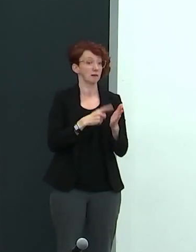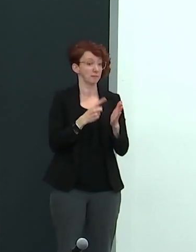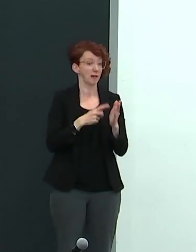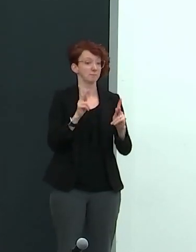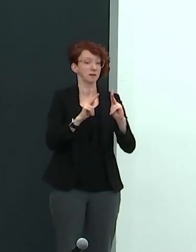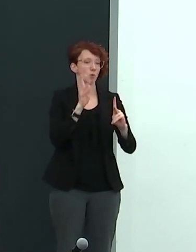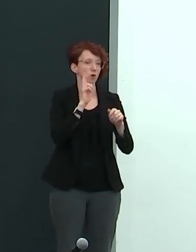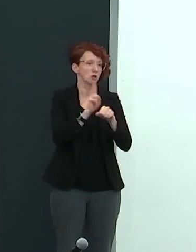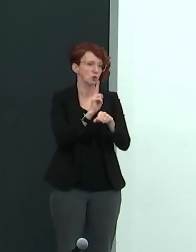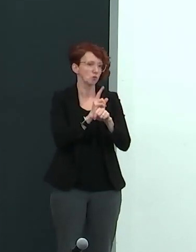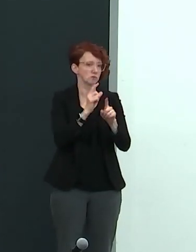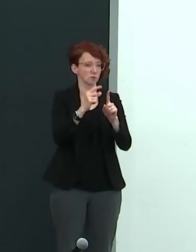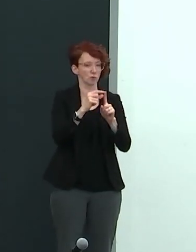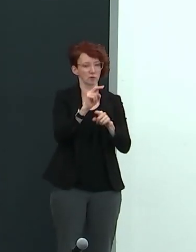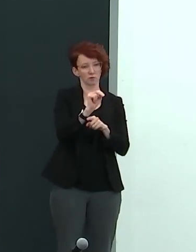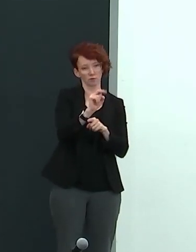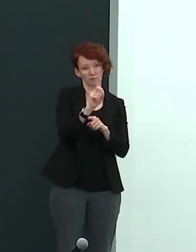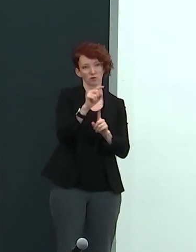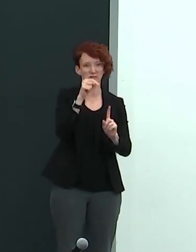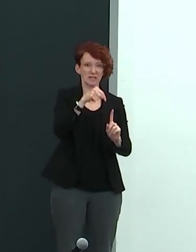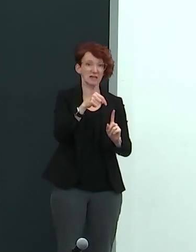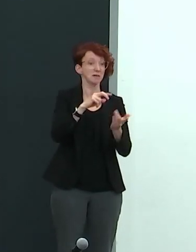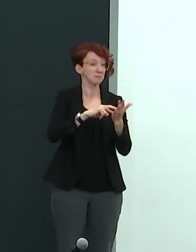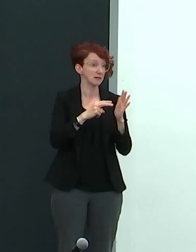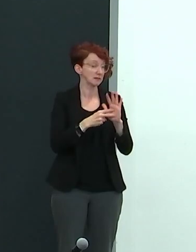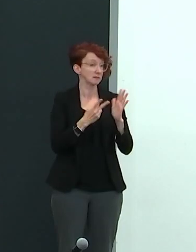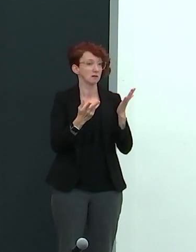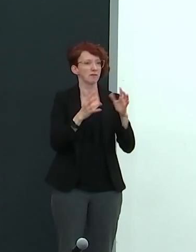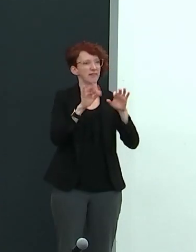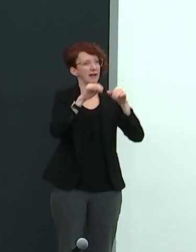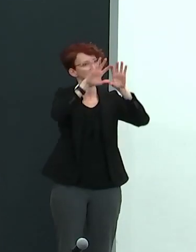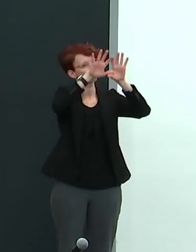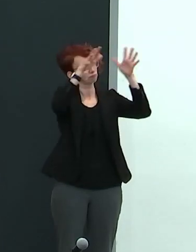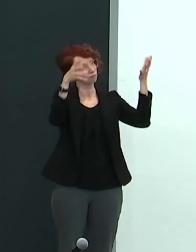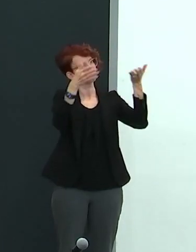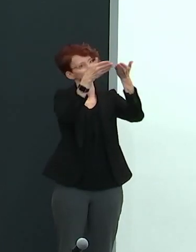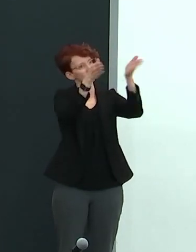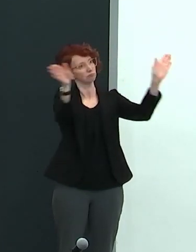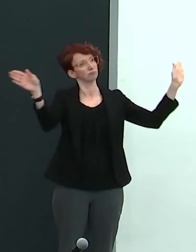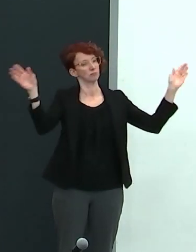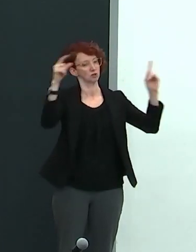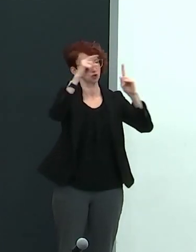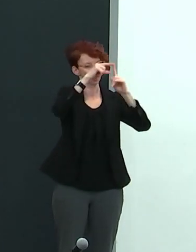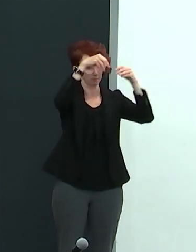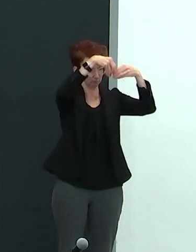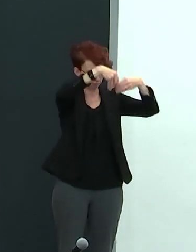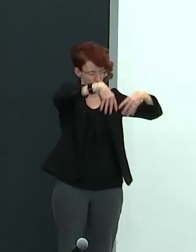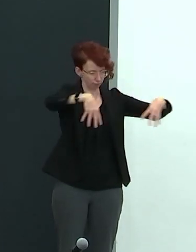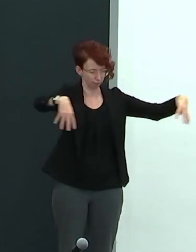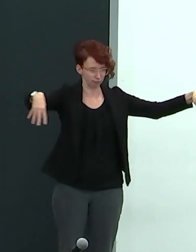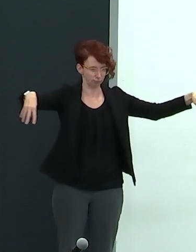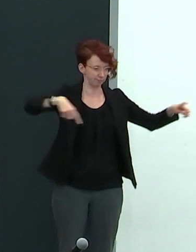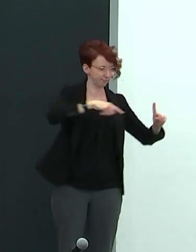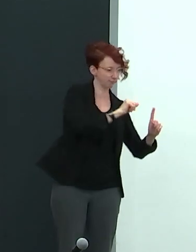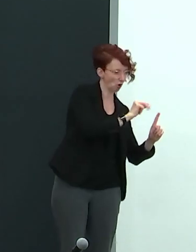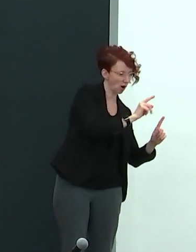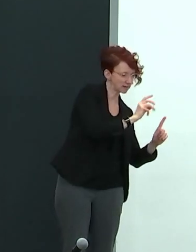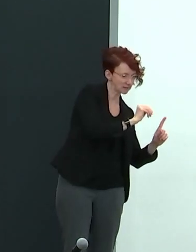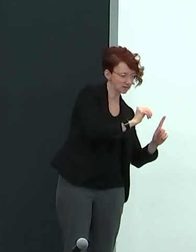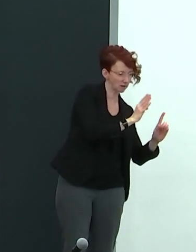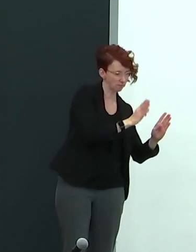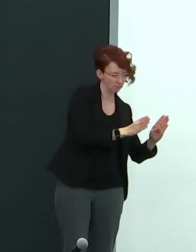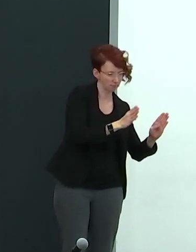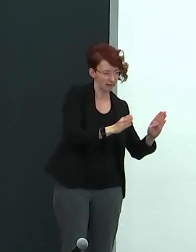individuals will refer to neurodiversity as an umbrella term that encompasses not only autism, but also